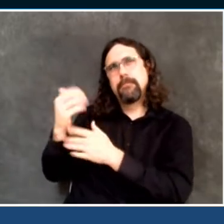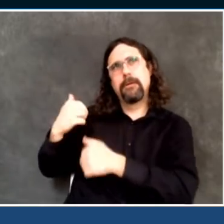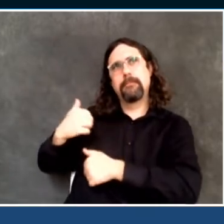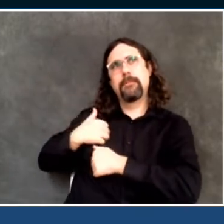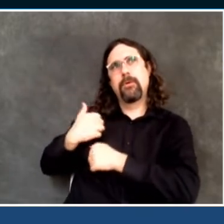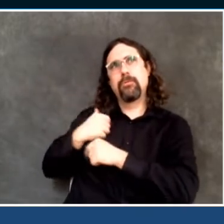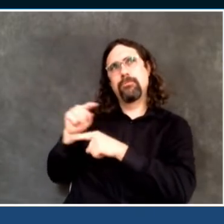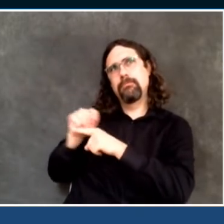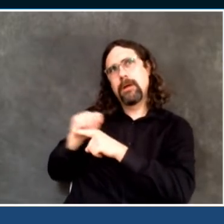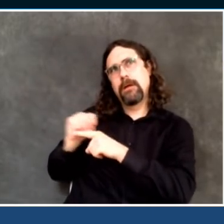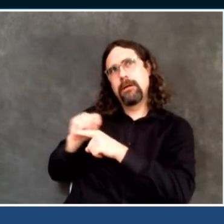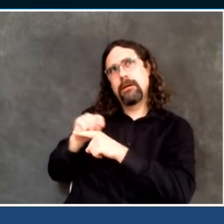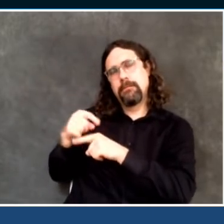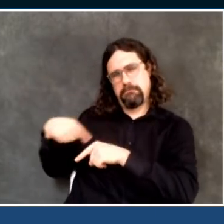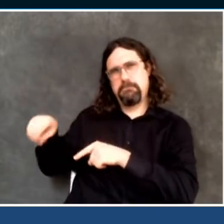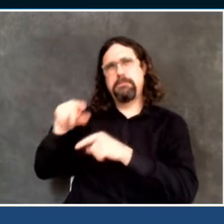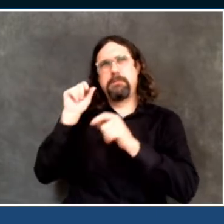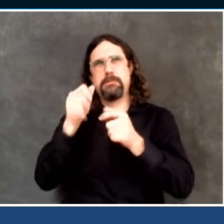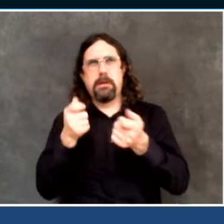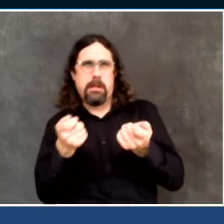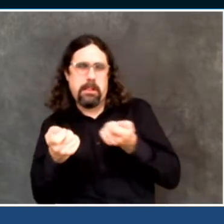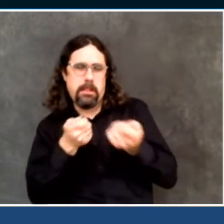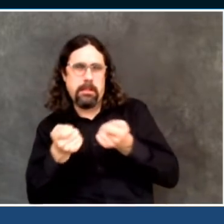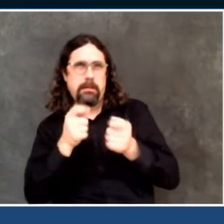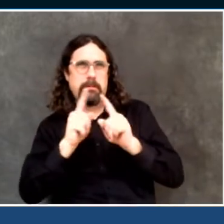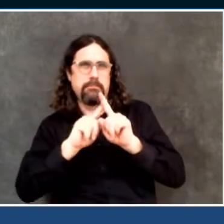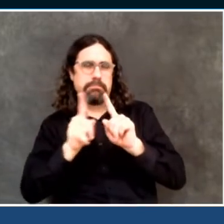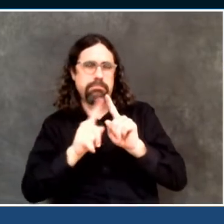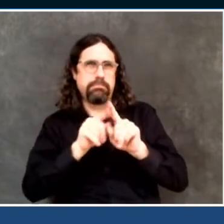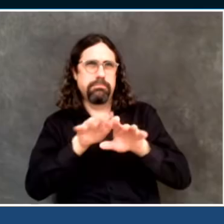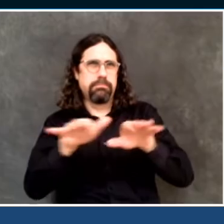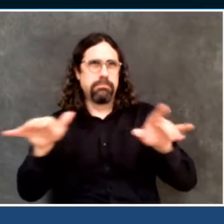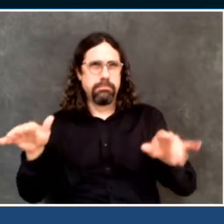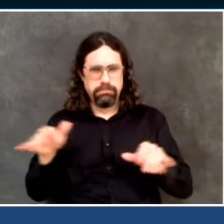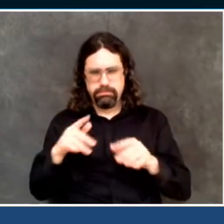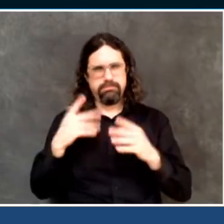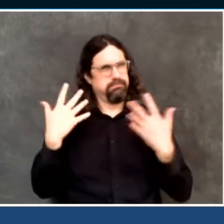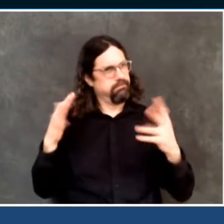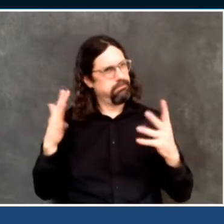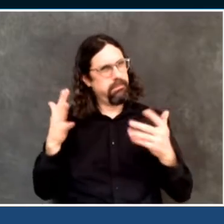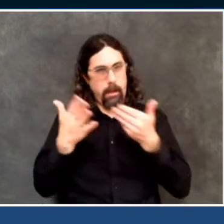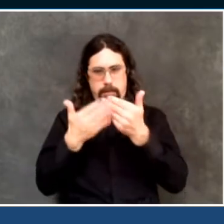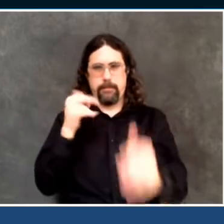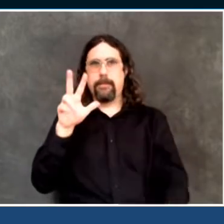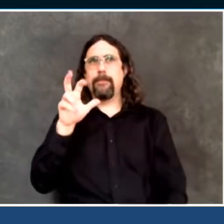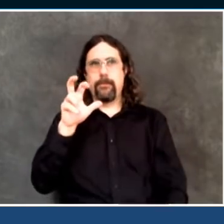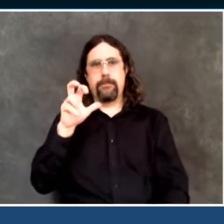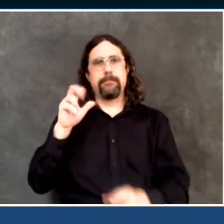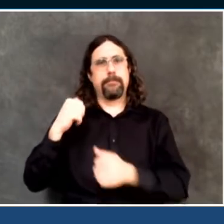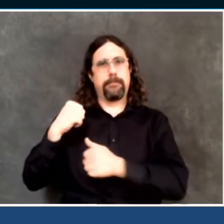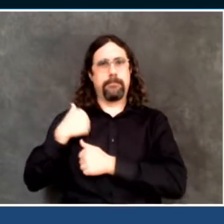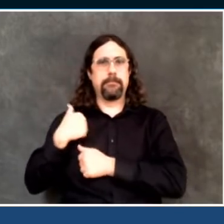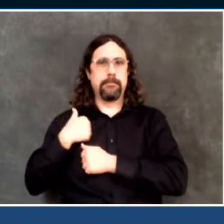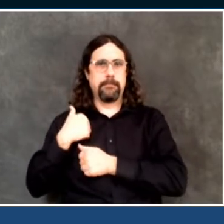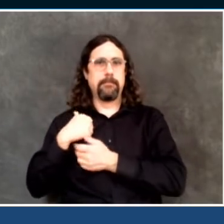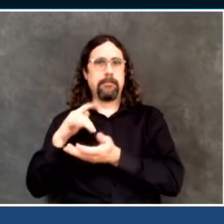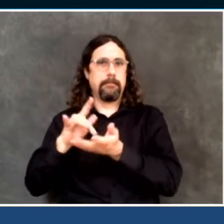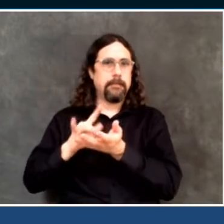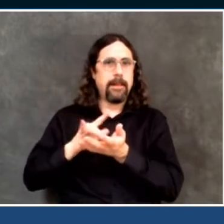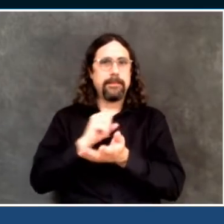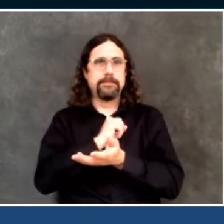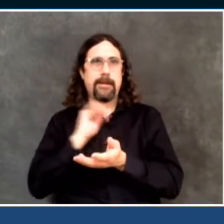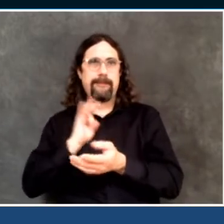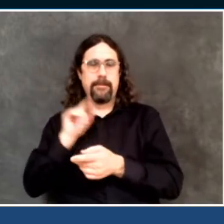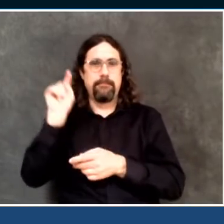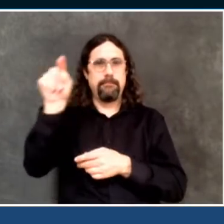300 of them now deployed out in our health and hospitals, public hospitals. The Navy has sent